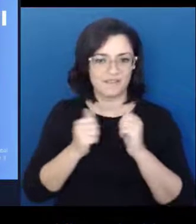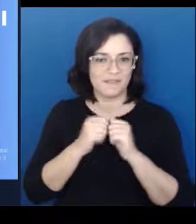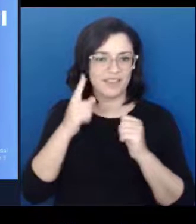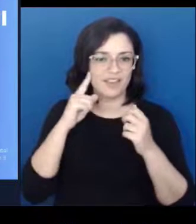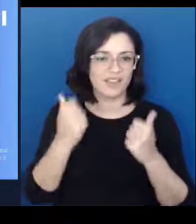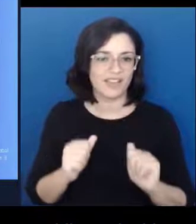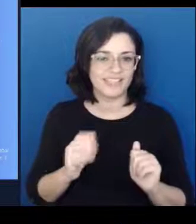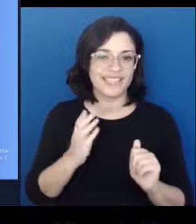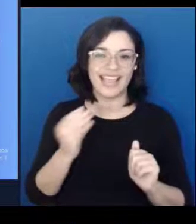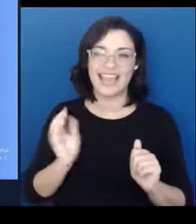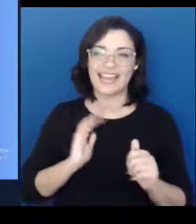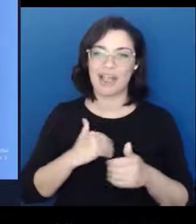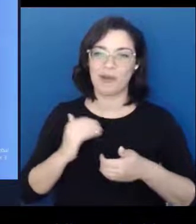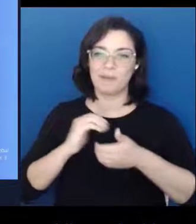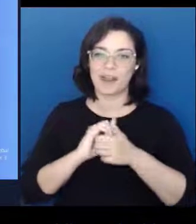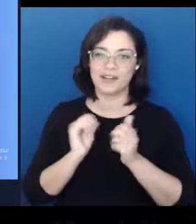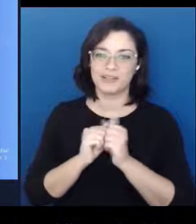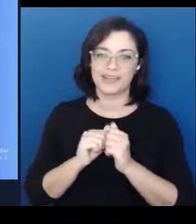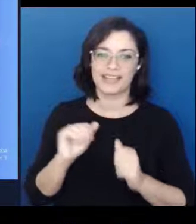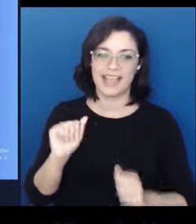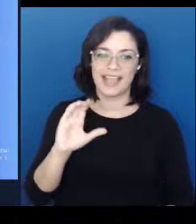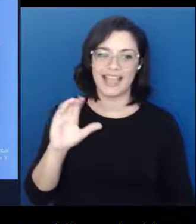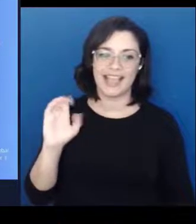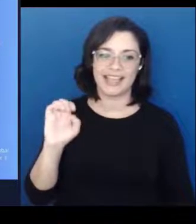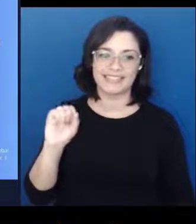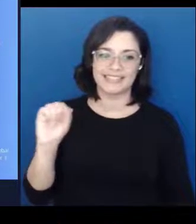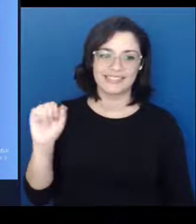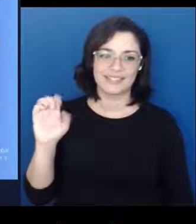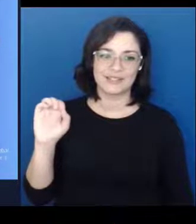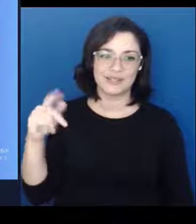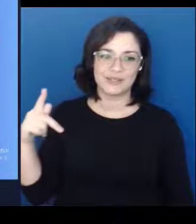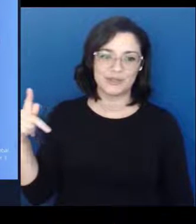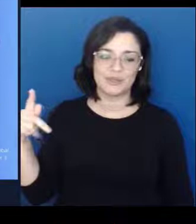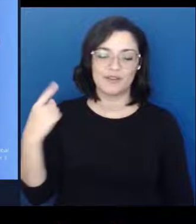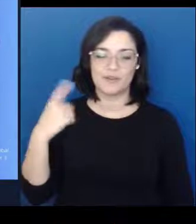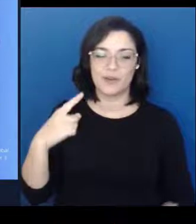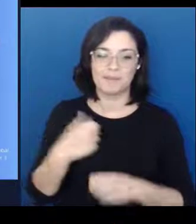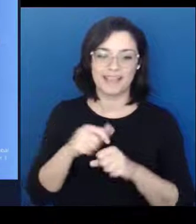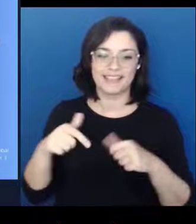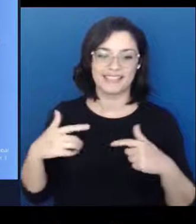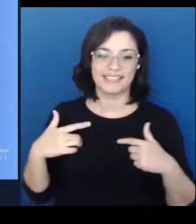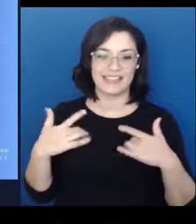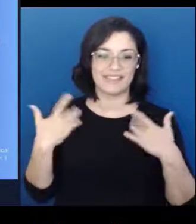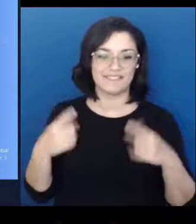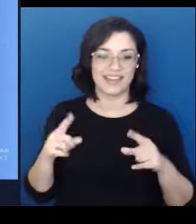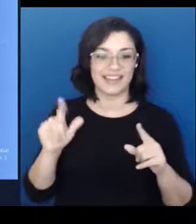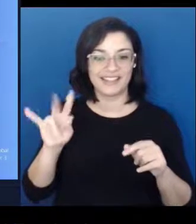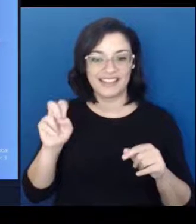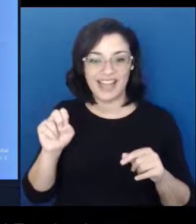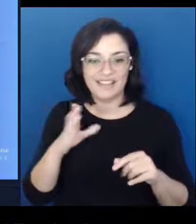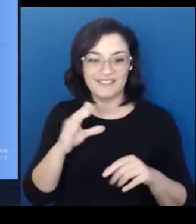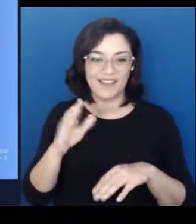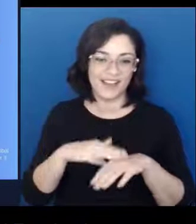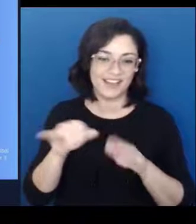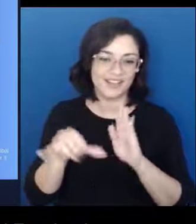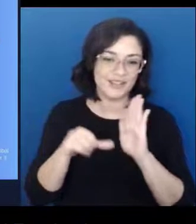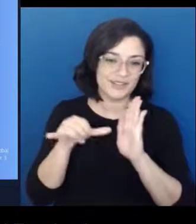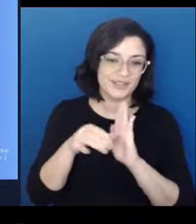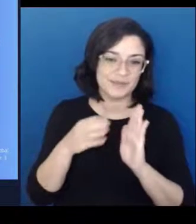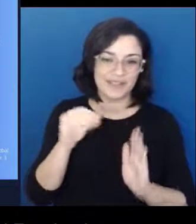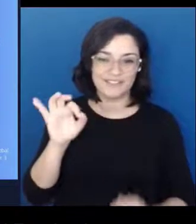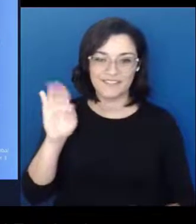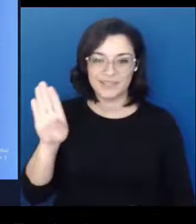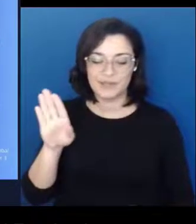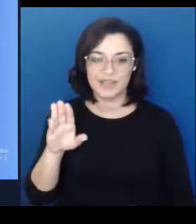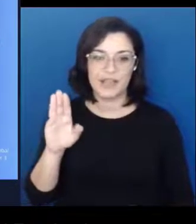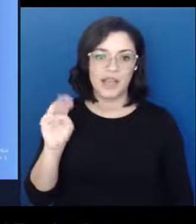YouTube channel and Facebook page. Mark, you're handling the cameras, the sound, the streaming. You are a